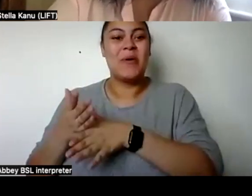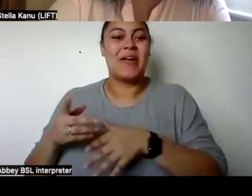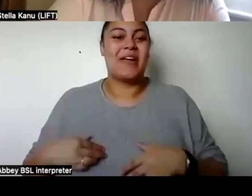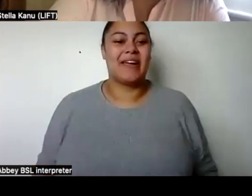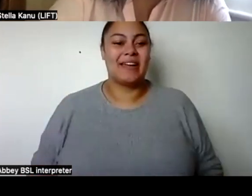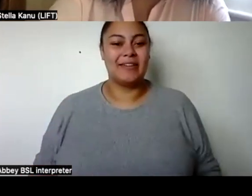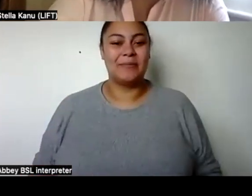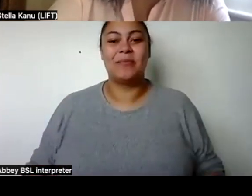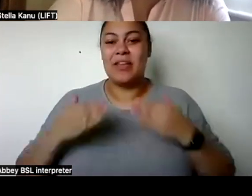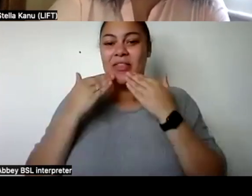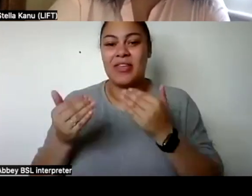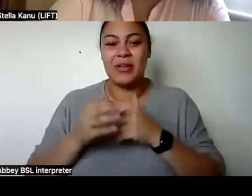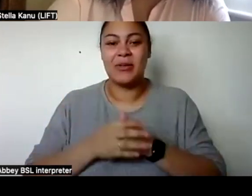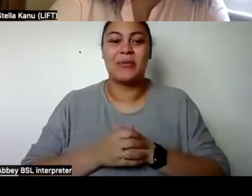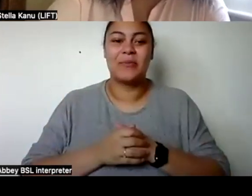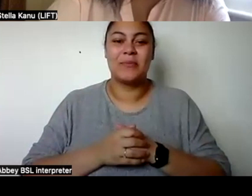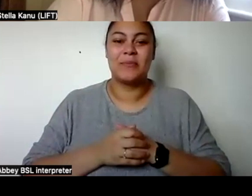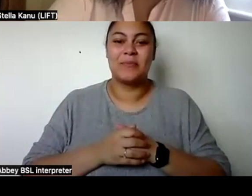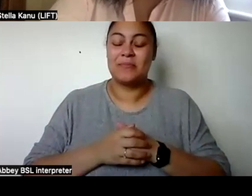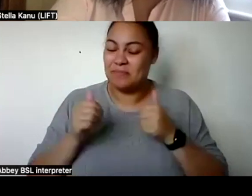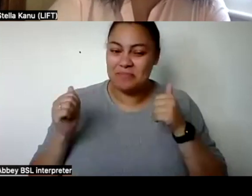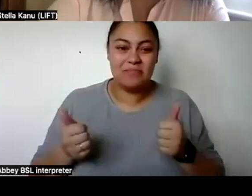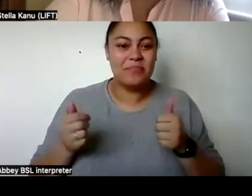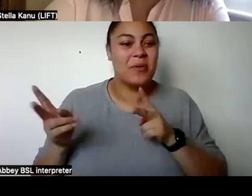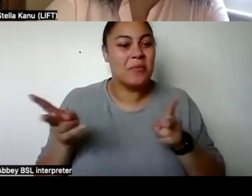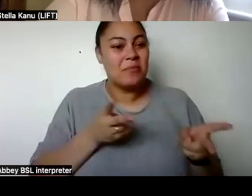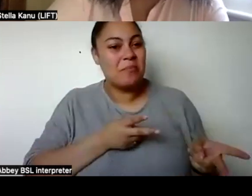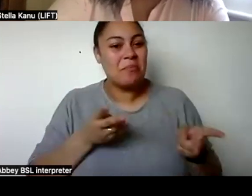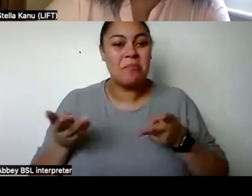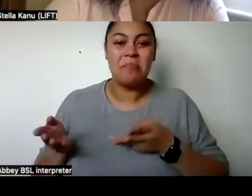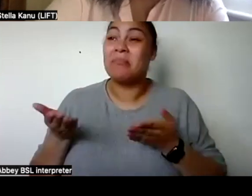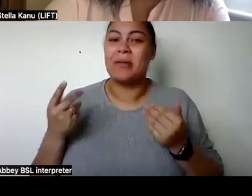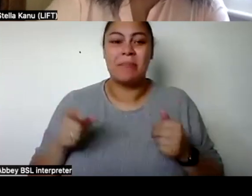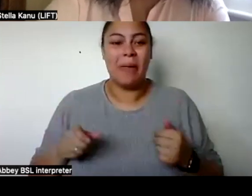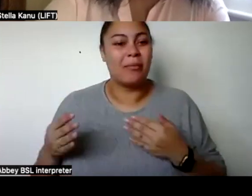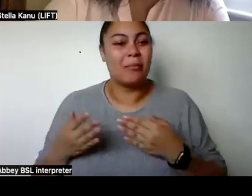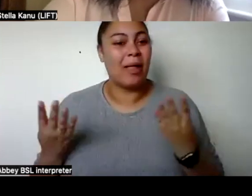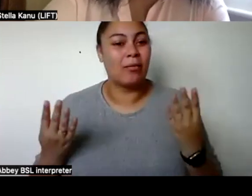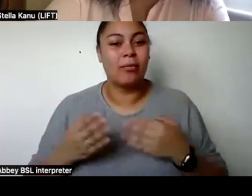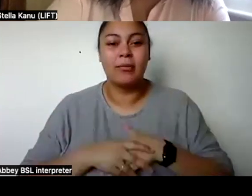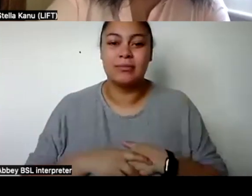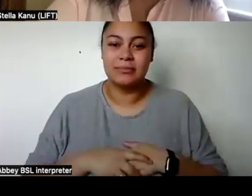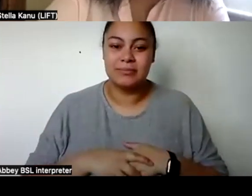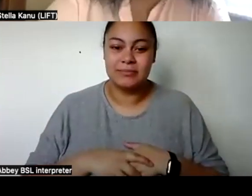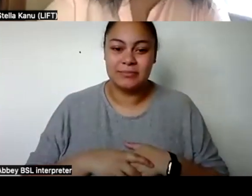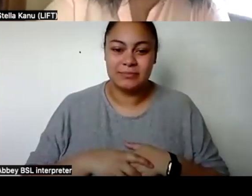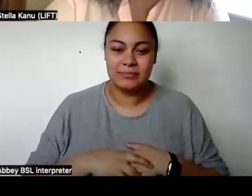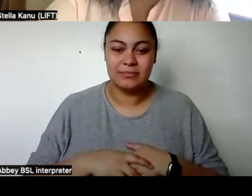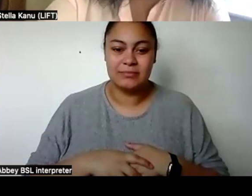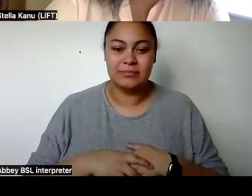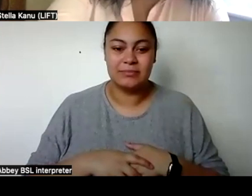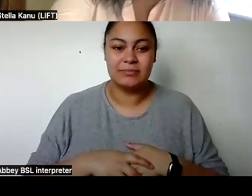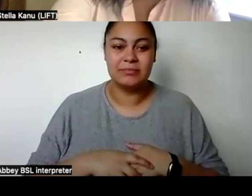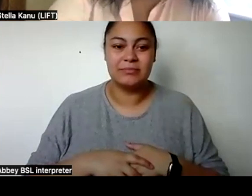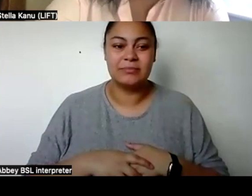you. Thank you. What a fine looking room. Thank you so much for joining us. And we are very sorry to announce that Immigration and